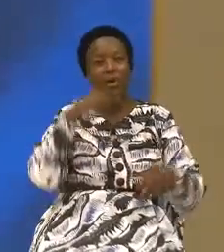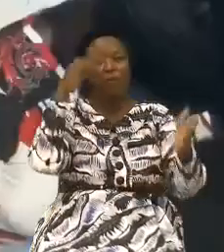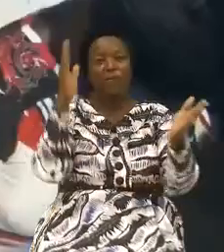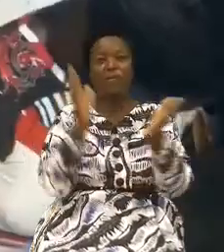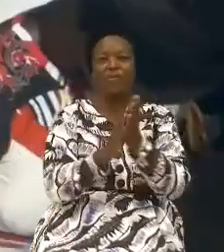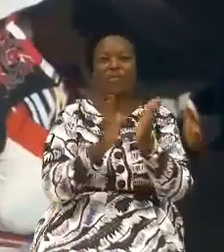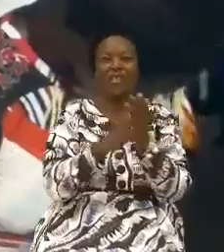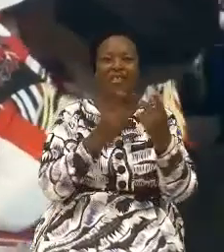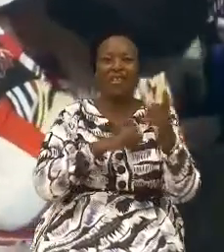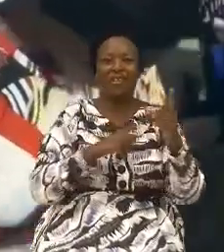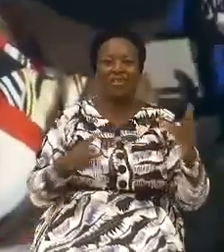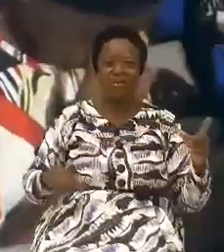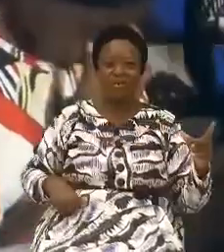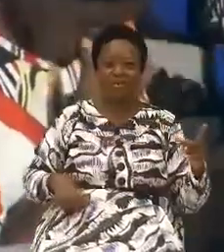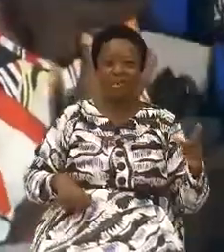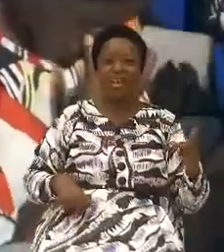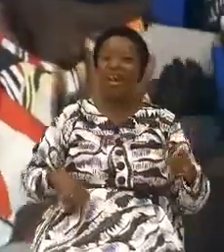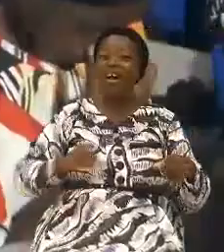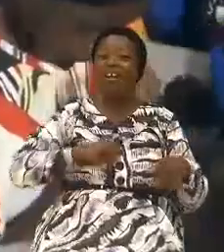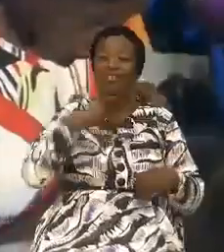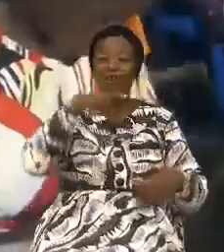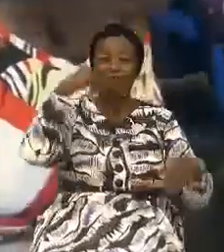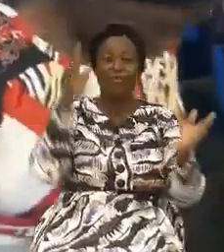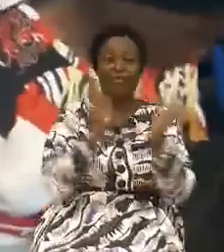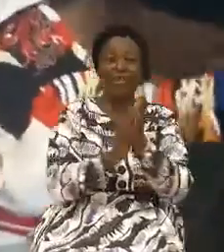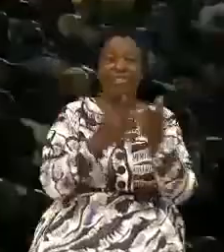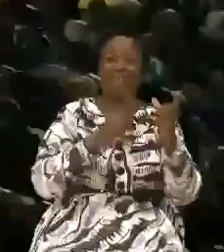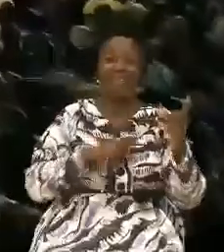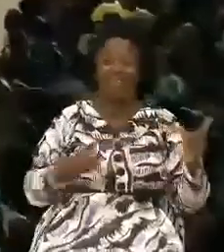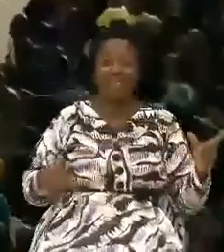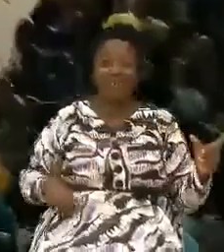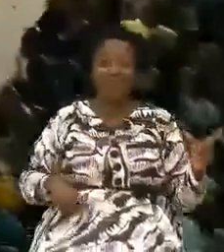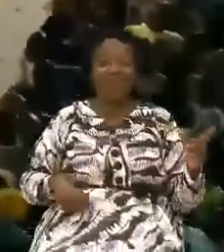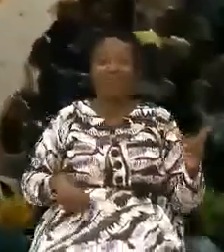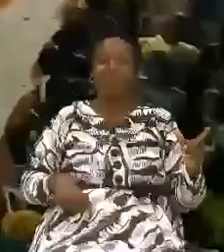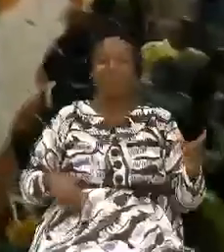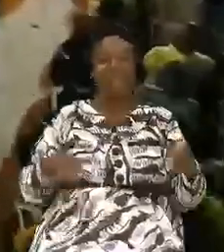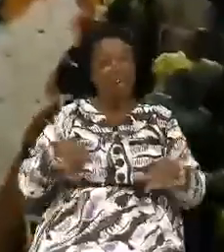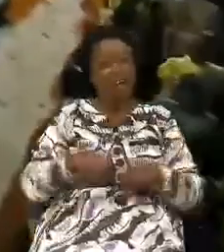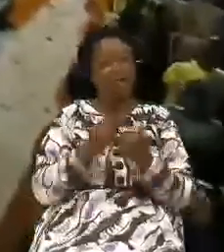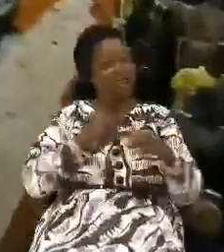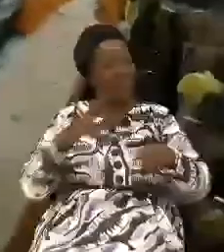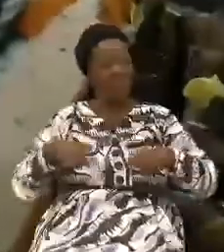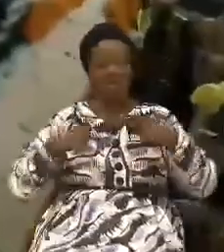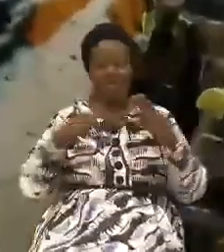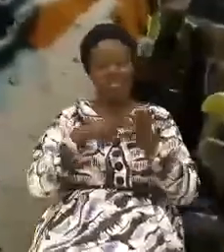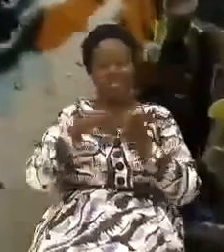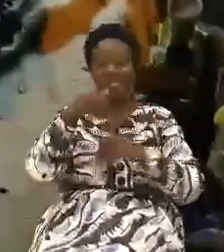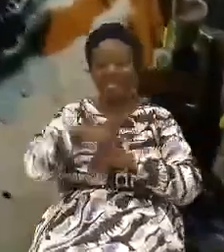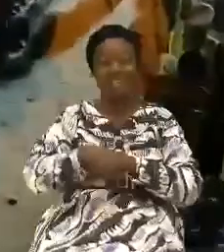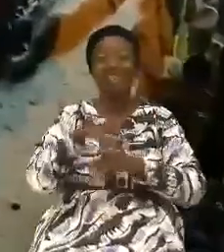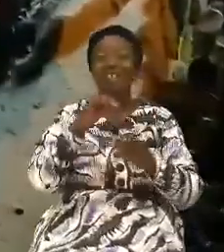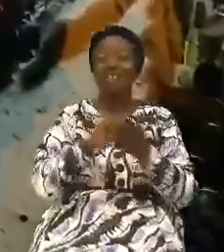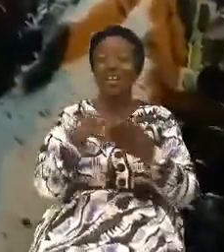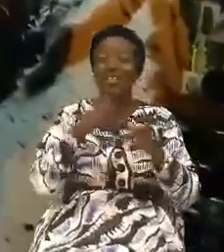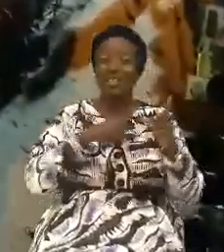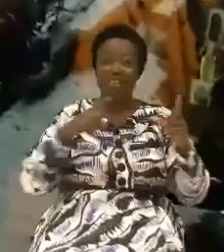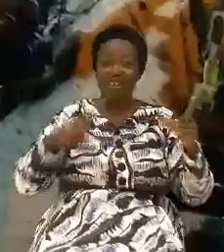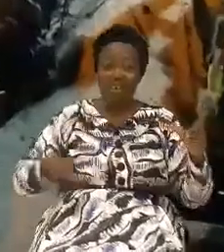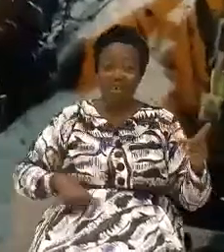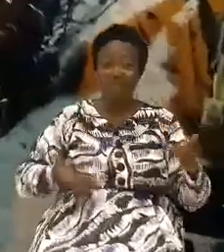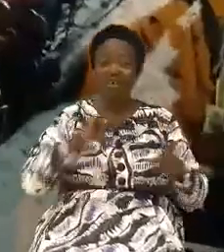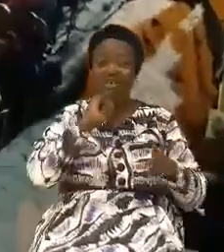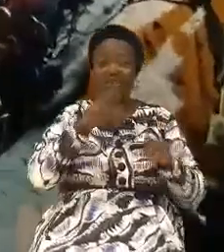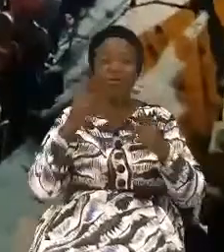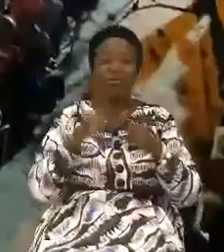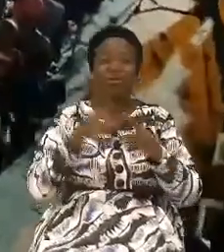Lord. I said, praise the Lord. How I rejoice tonight that the Lord is going to